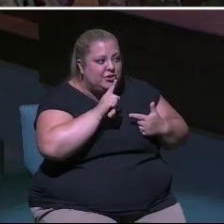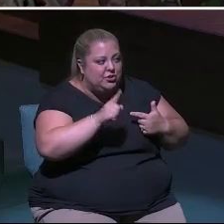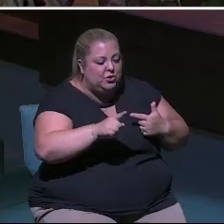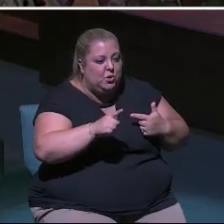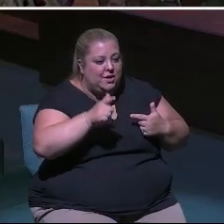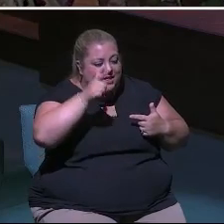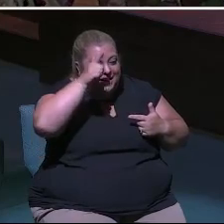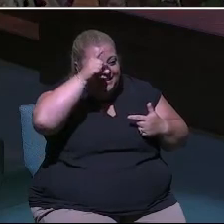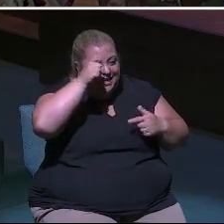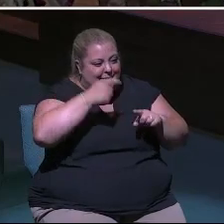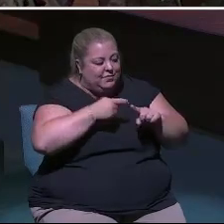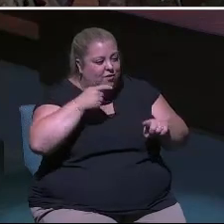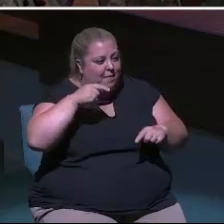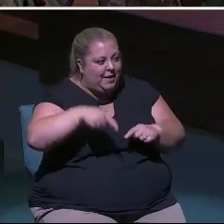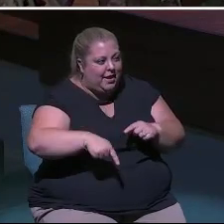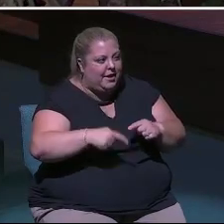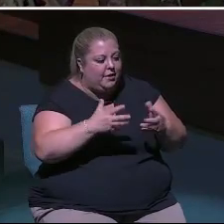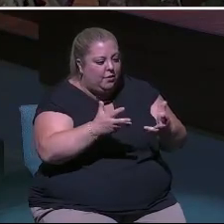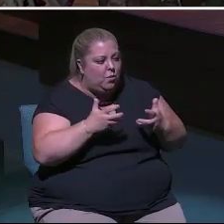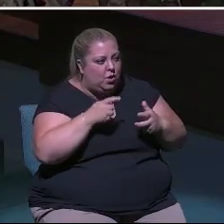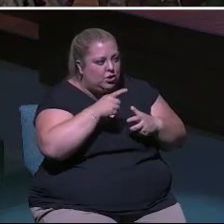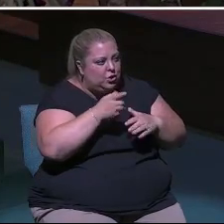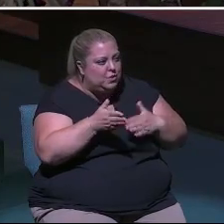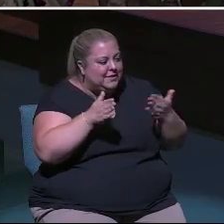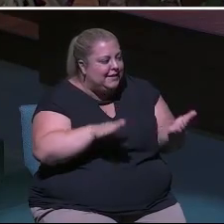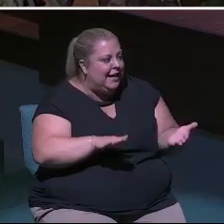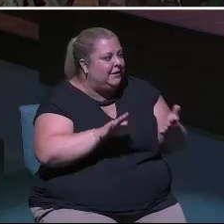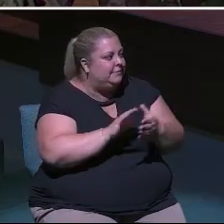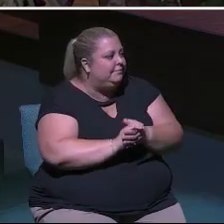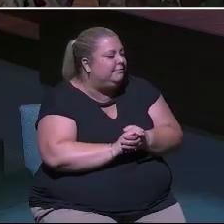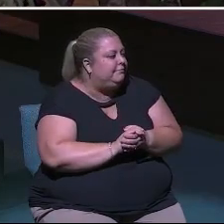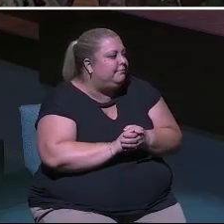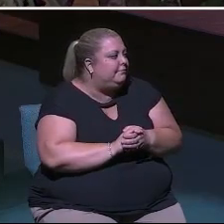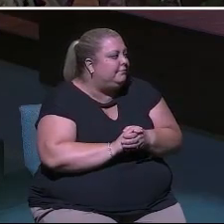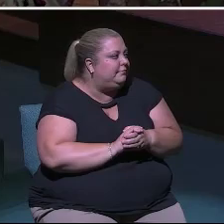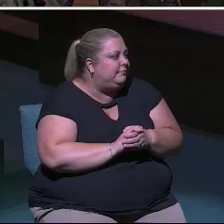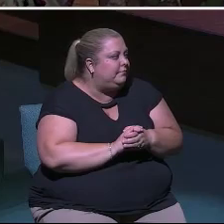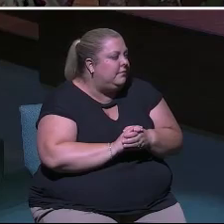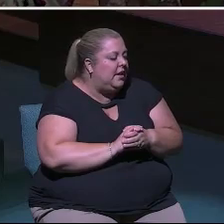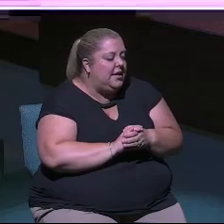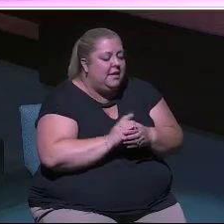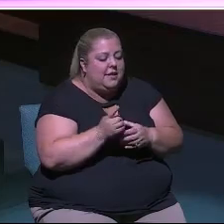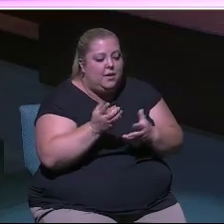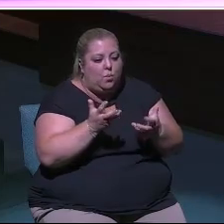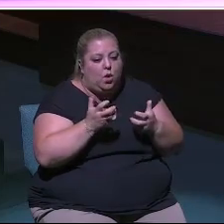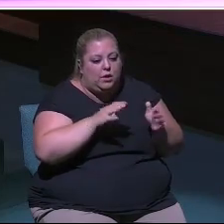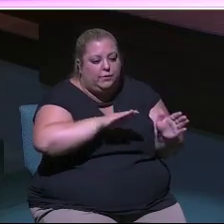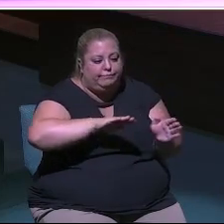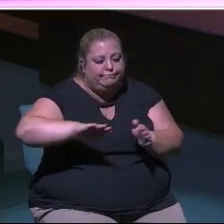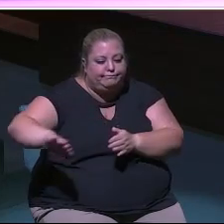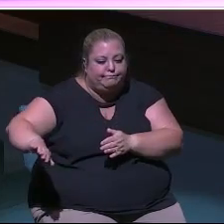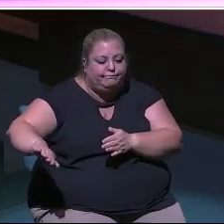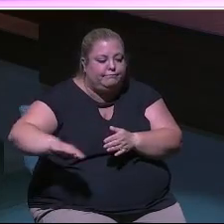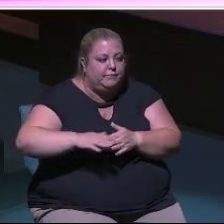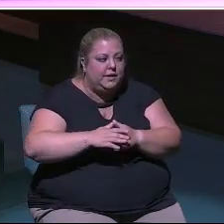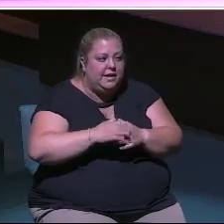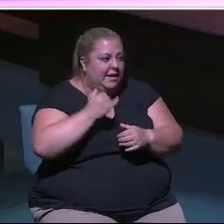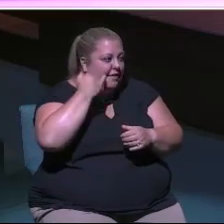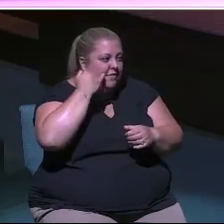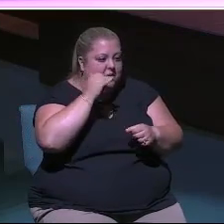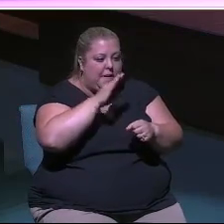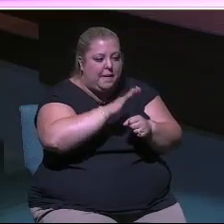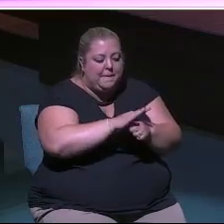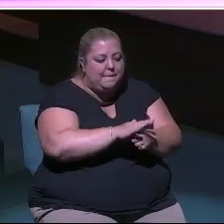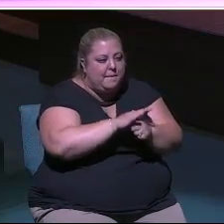of hell want you dead, want you out of the way. But if you're not having an impact,